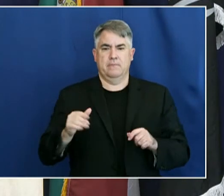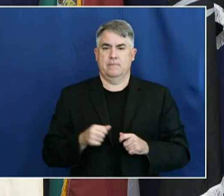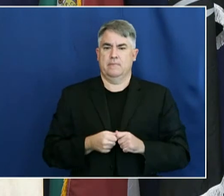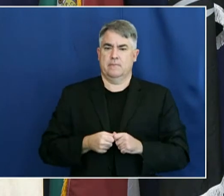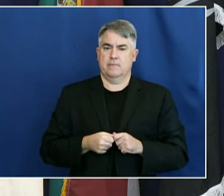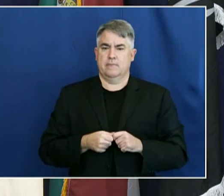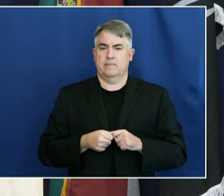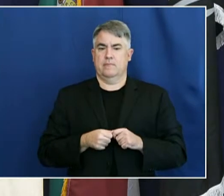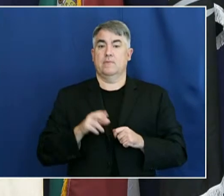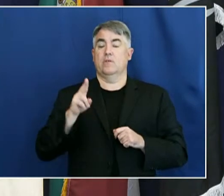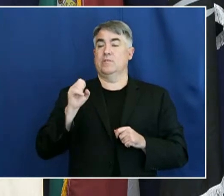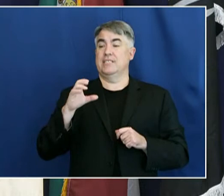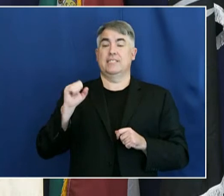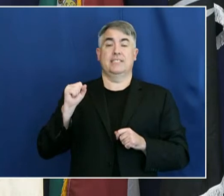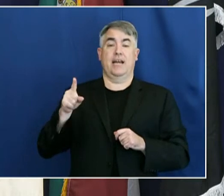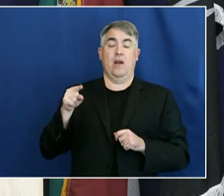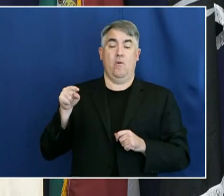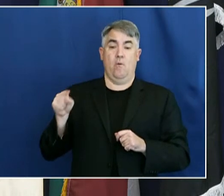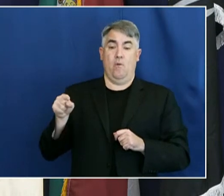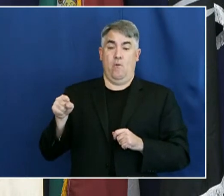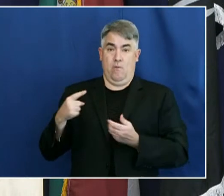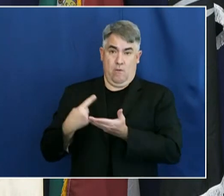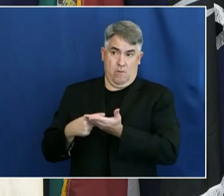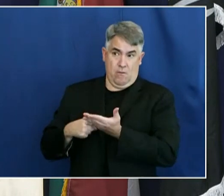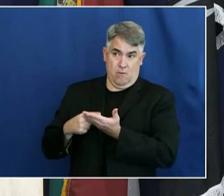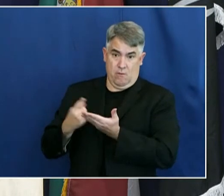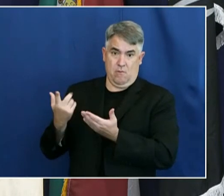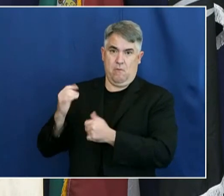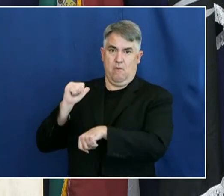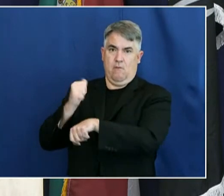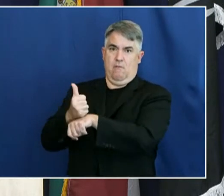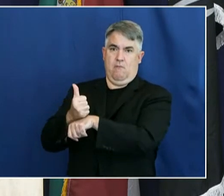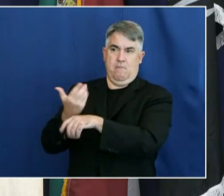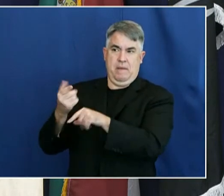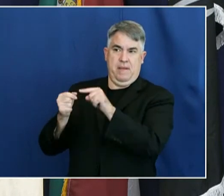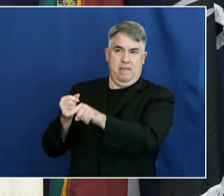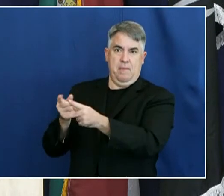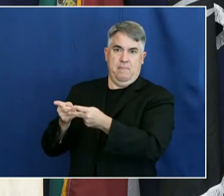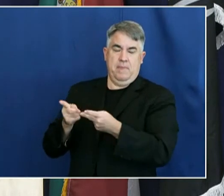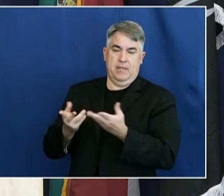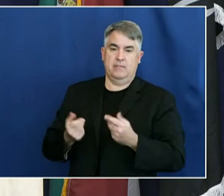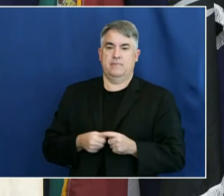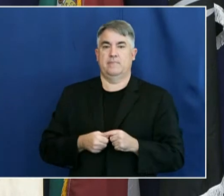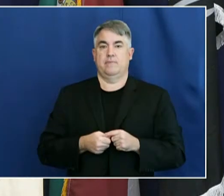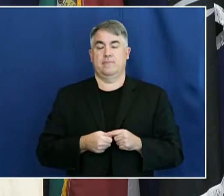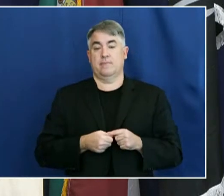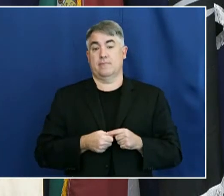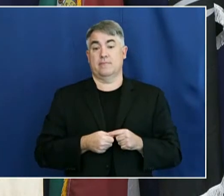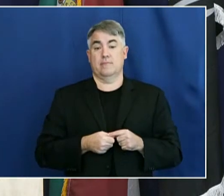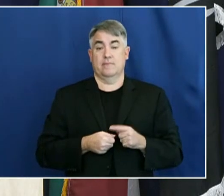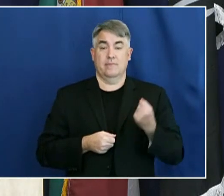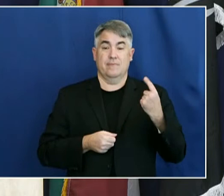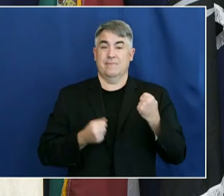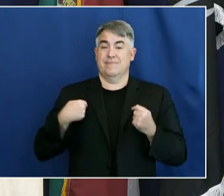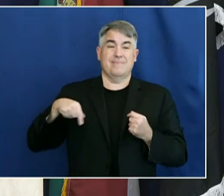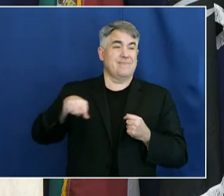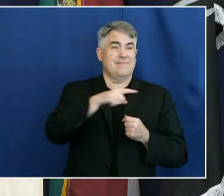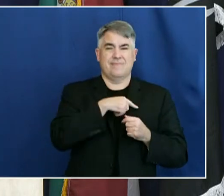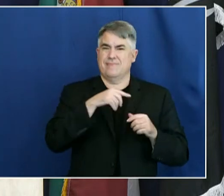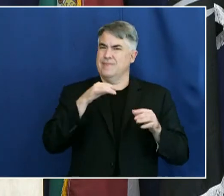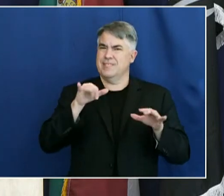and get those done. I also wanted to share with you 100% of our skilled nursing facilities have now had their second